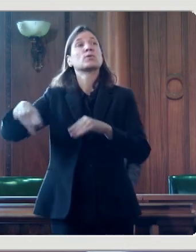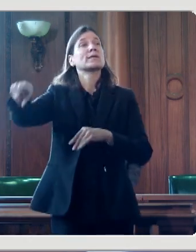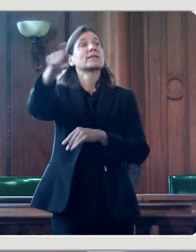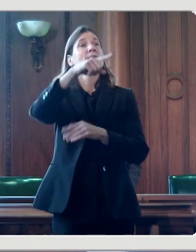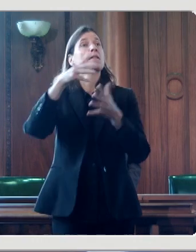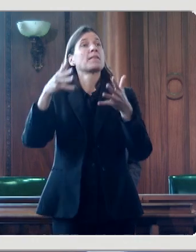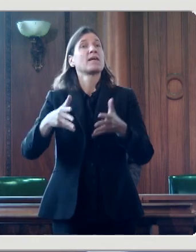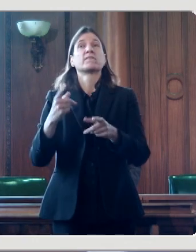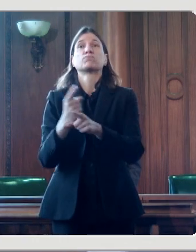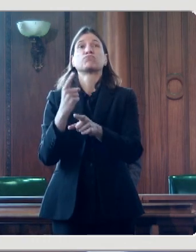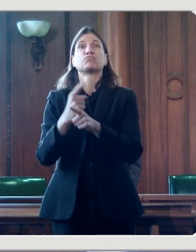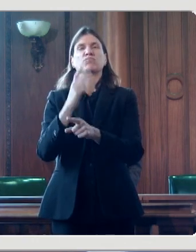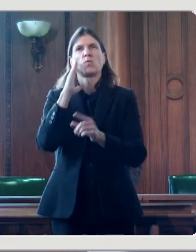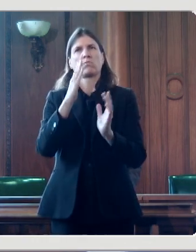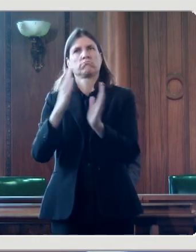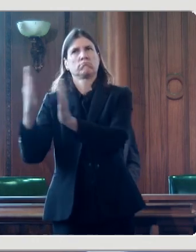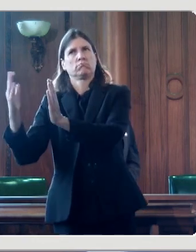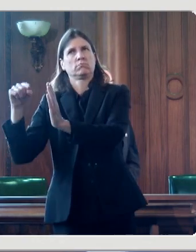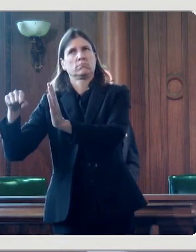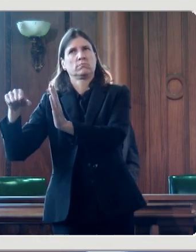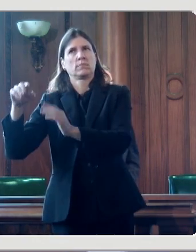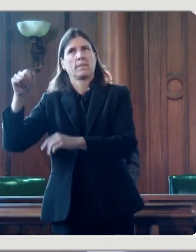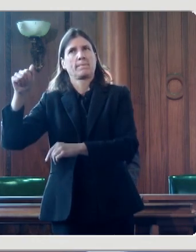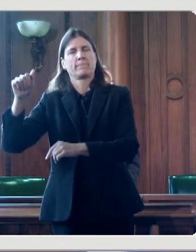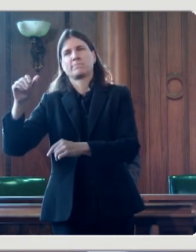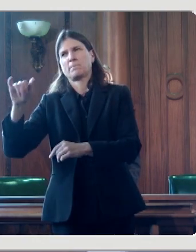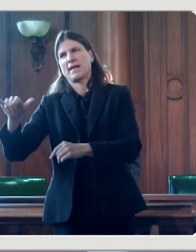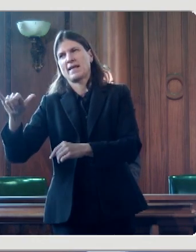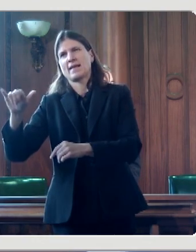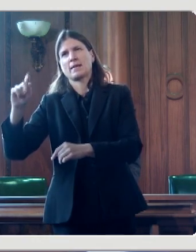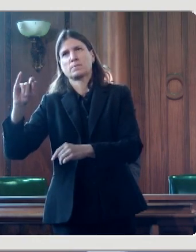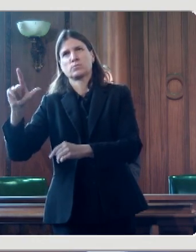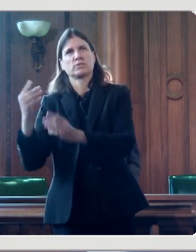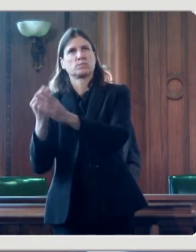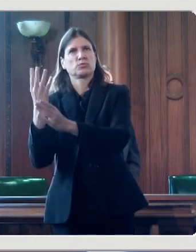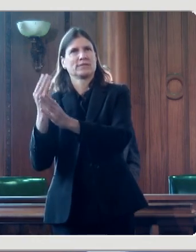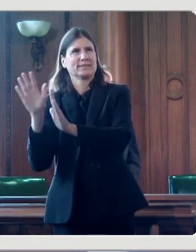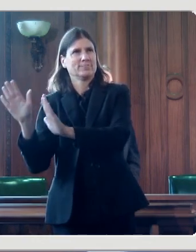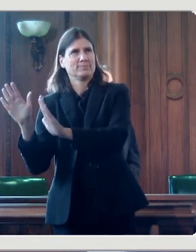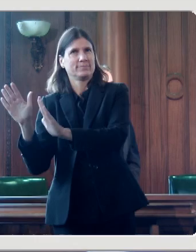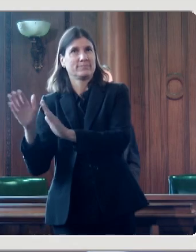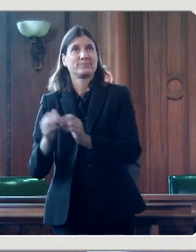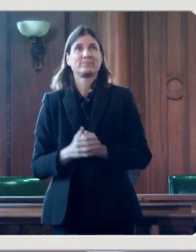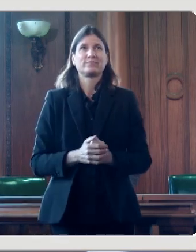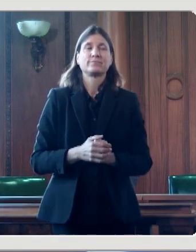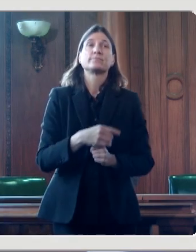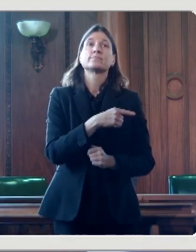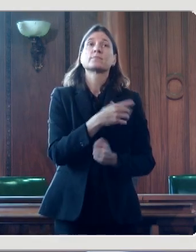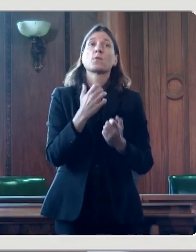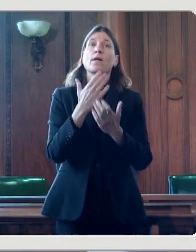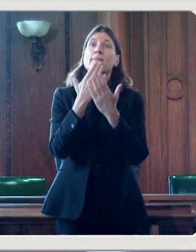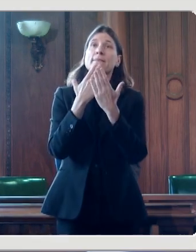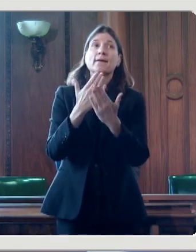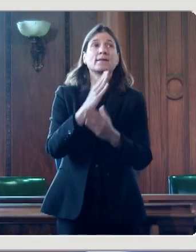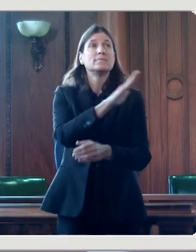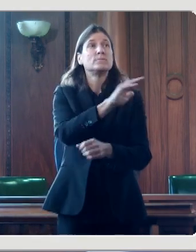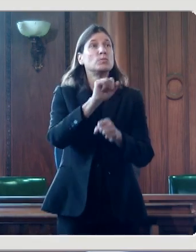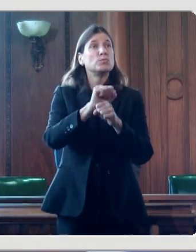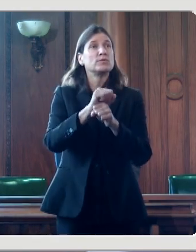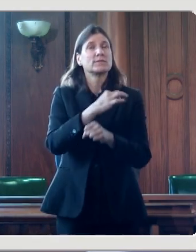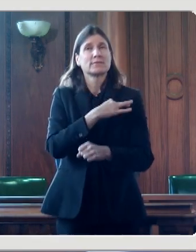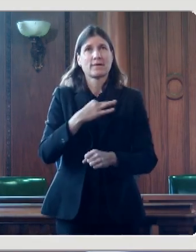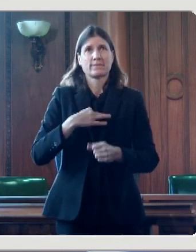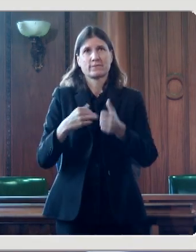their dedication and compassionate care that they showed throughout the holidays, and I thank all of you who kept your